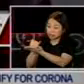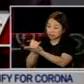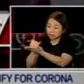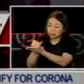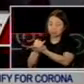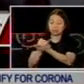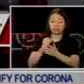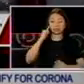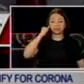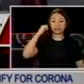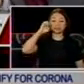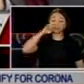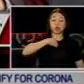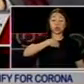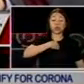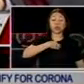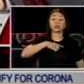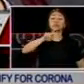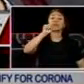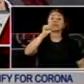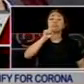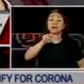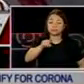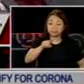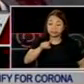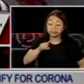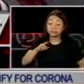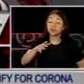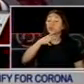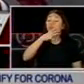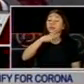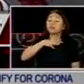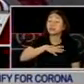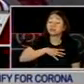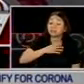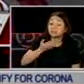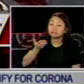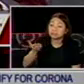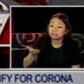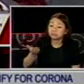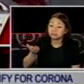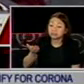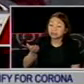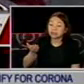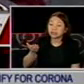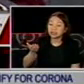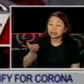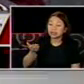I will ask the question, no? Madam Witness, yung mga